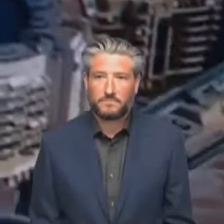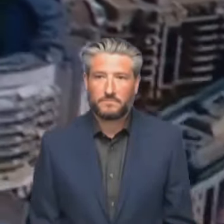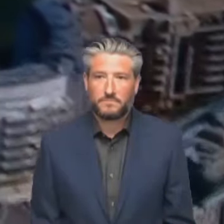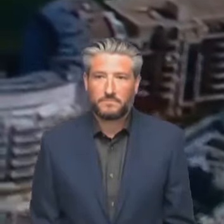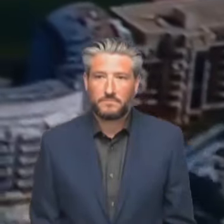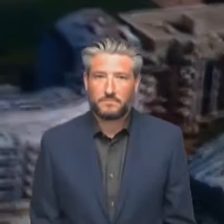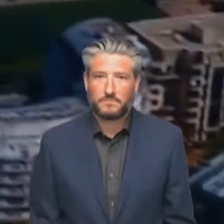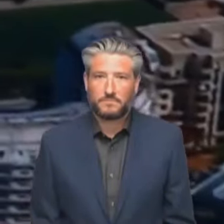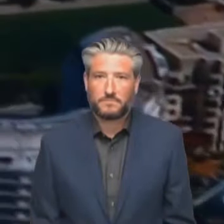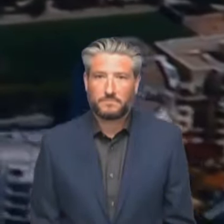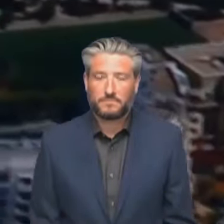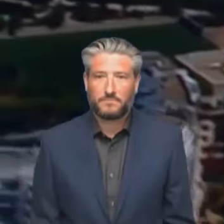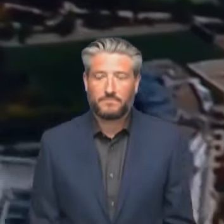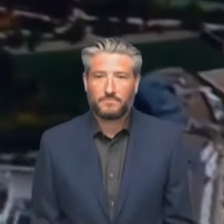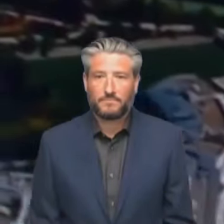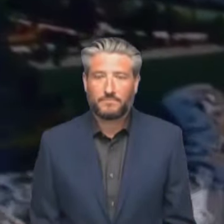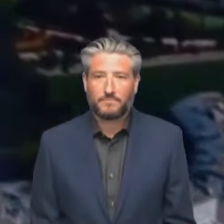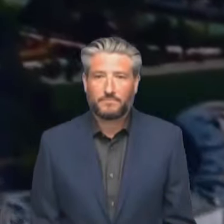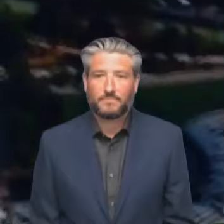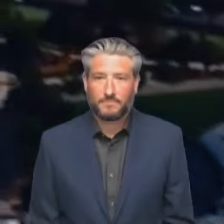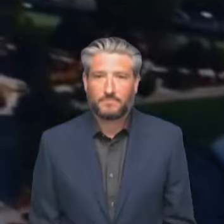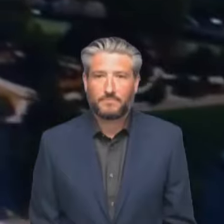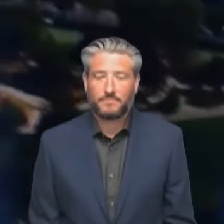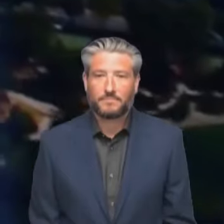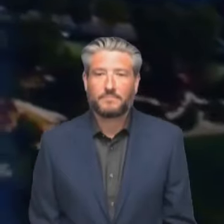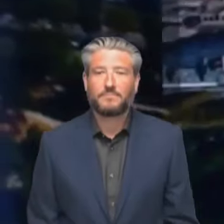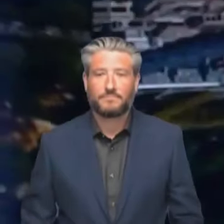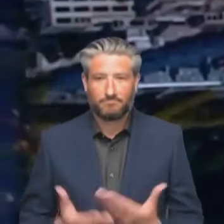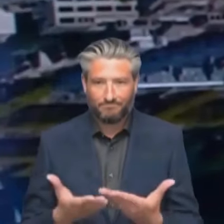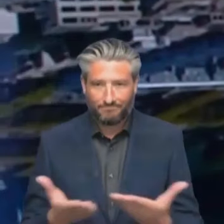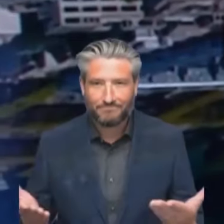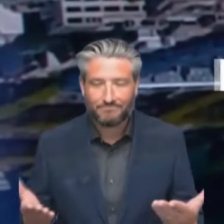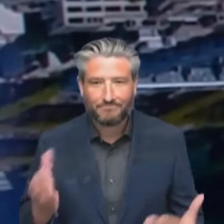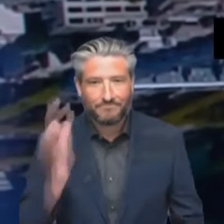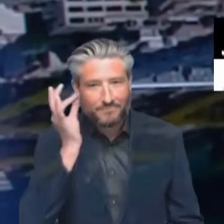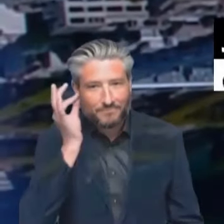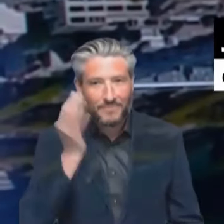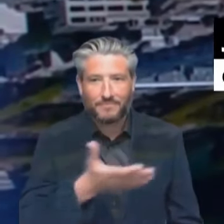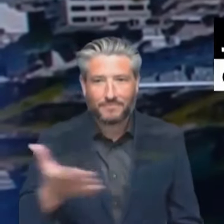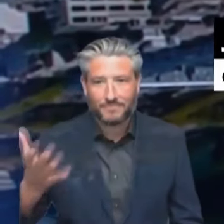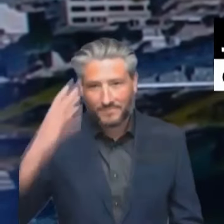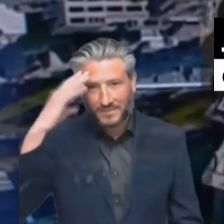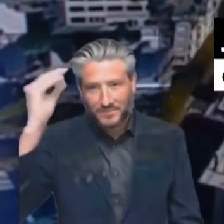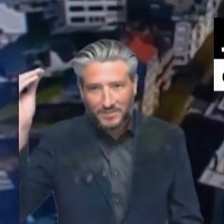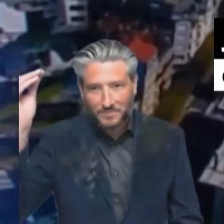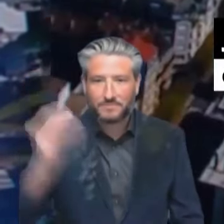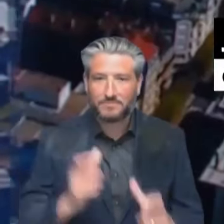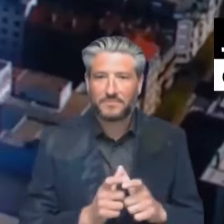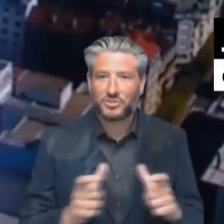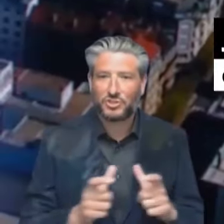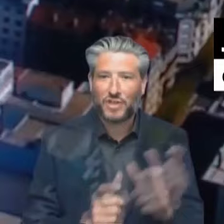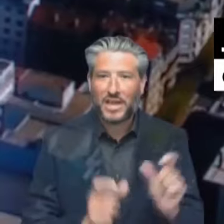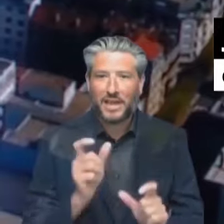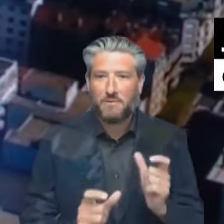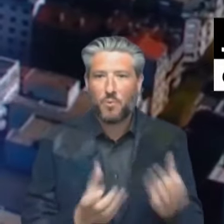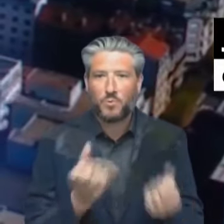Mesdames et messieurs, chers actionnaires, ladies and gentlemen, and dear shareholders, we are really happy to